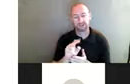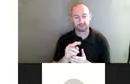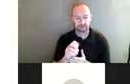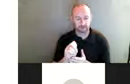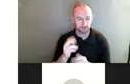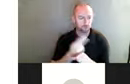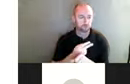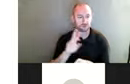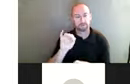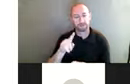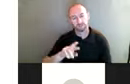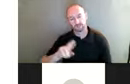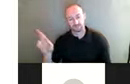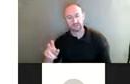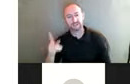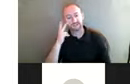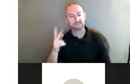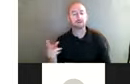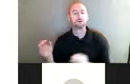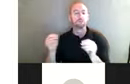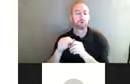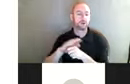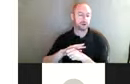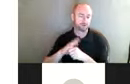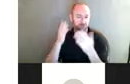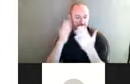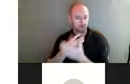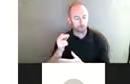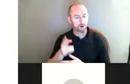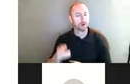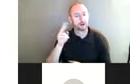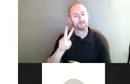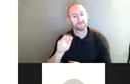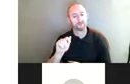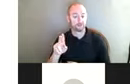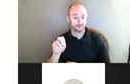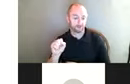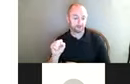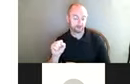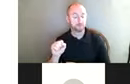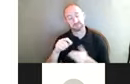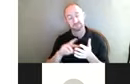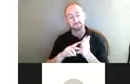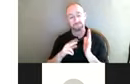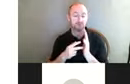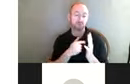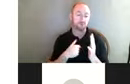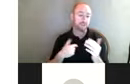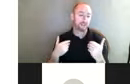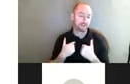the map on the right because we see larger areas that have dark or high values, which is going to imply we have